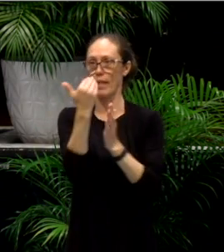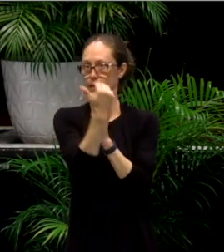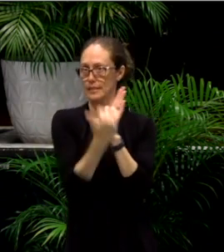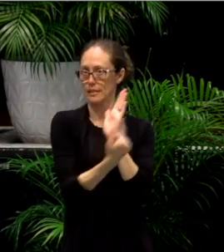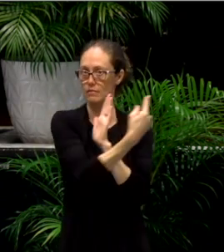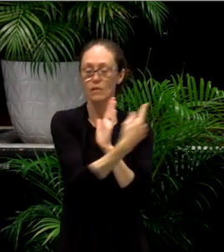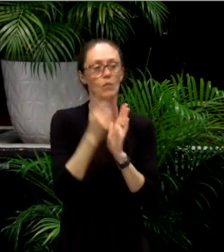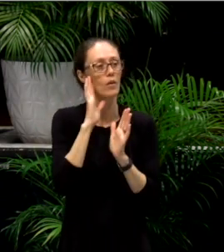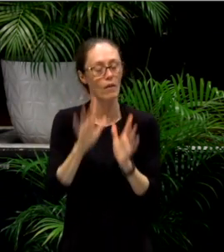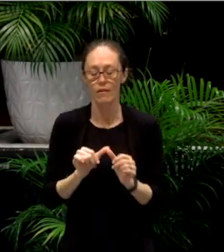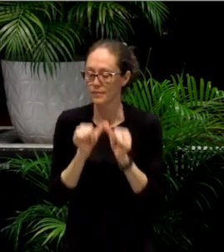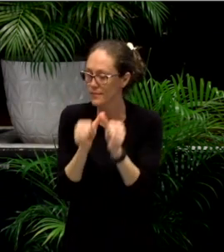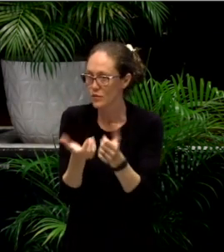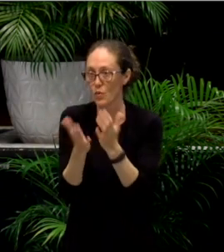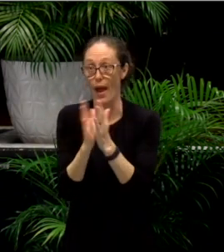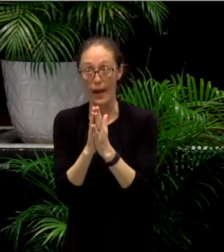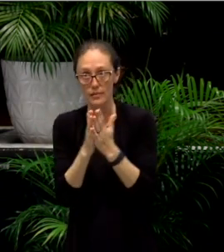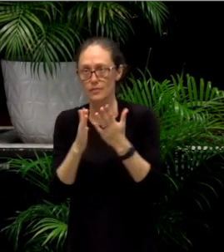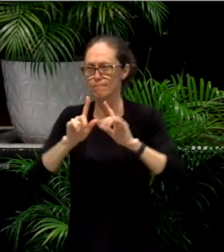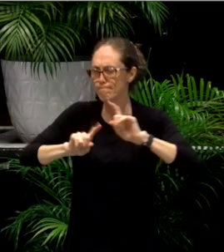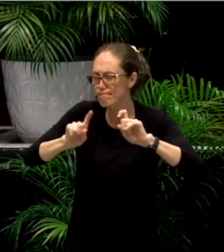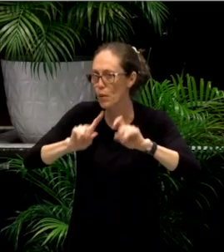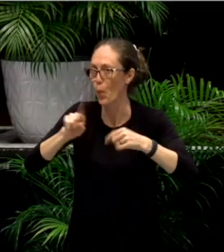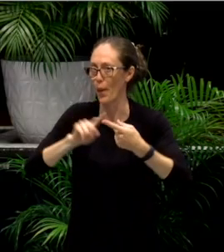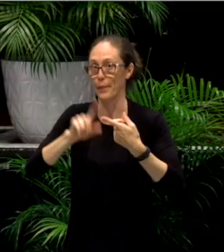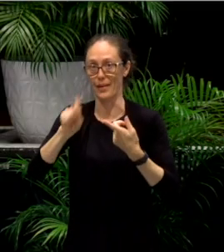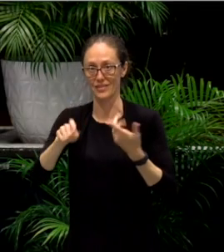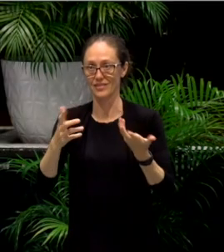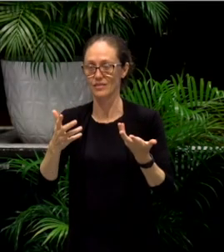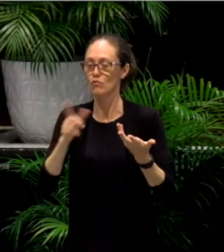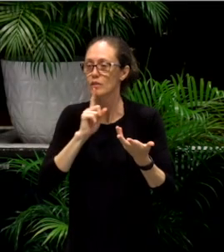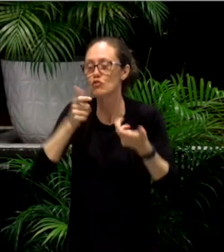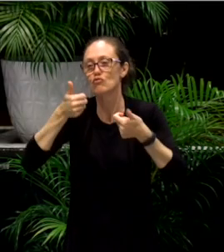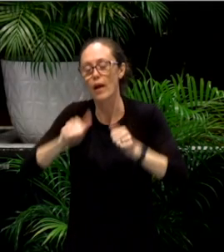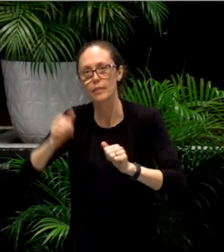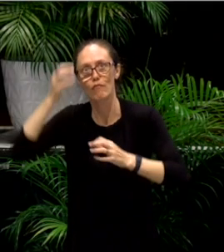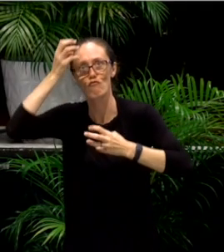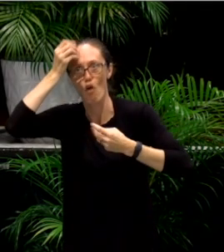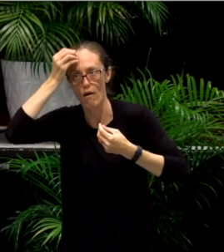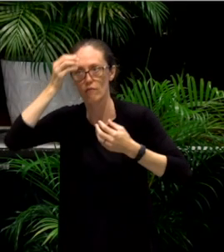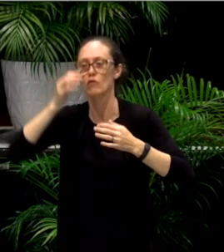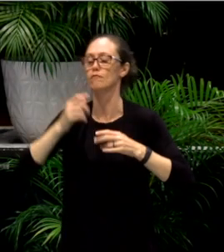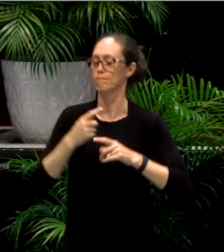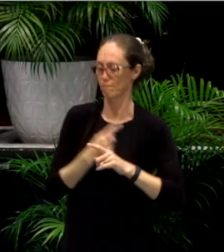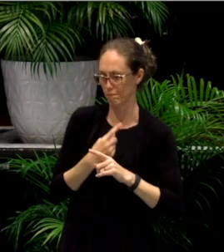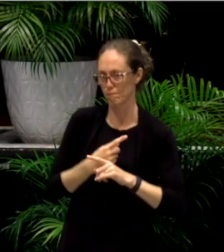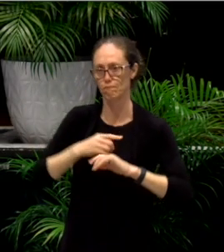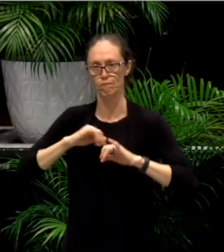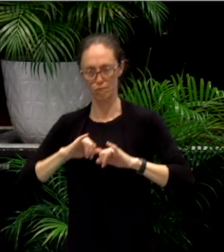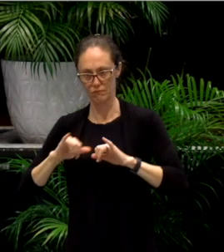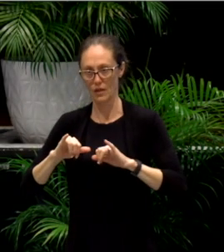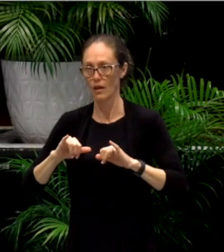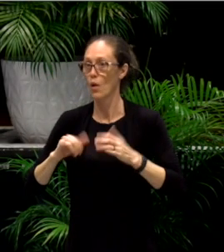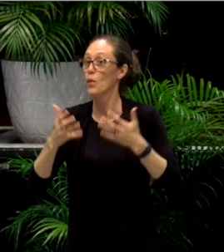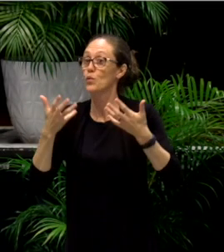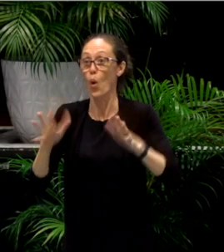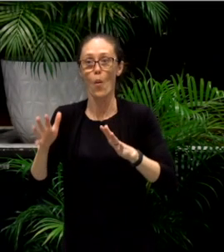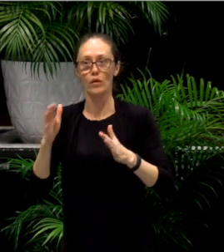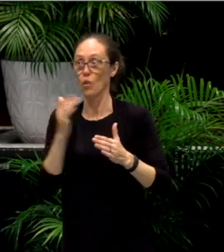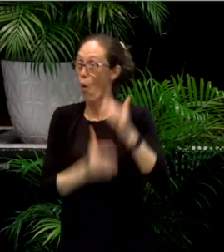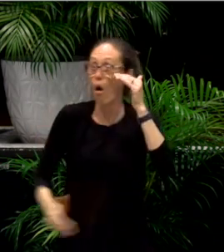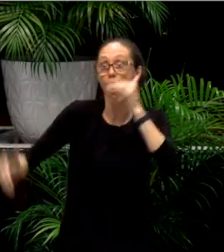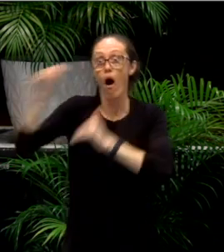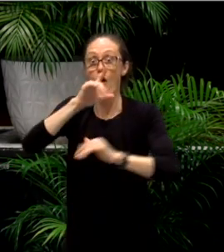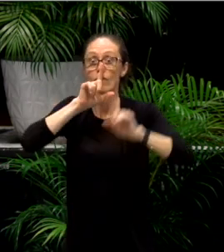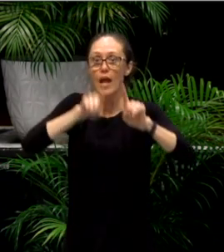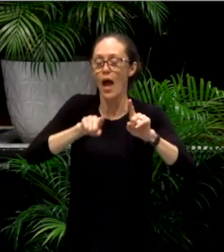continue to ask the question of what do we need to do that's thoughtful, that's measured, that neither overreacts or underreacts to